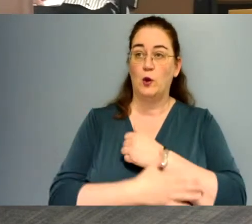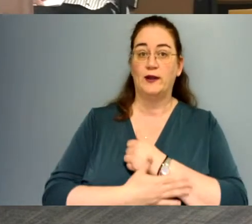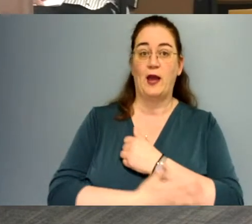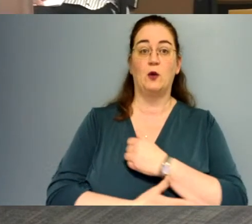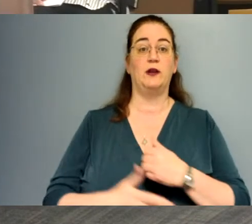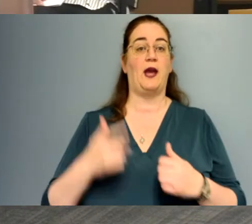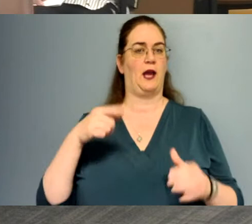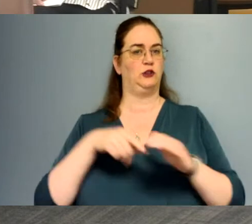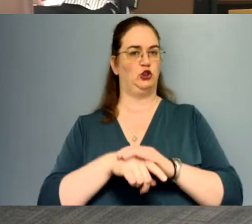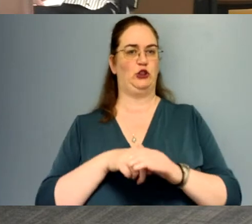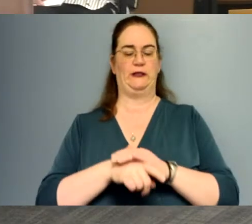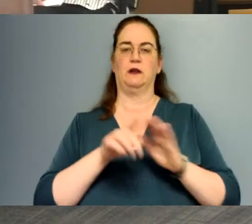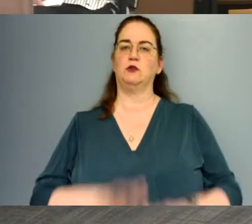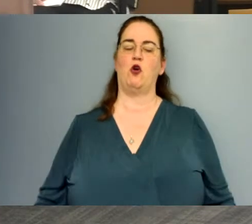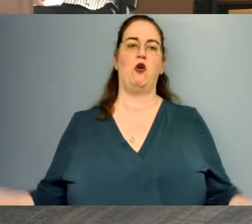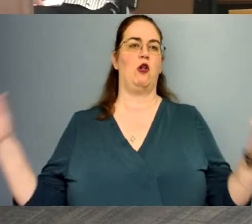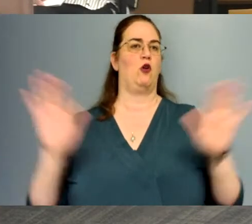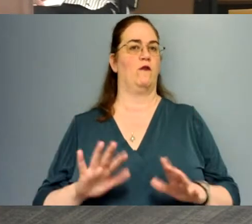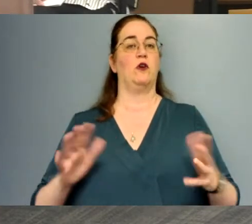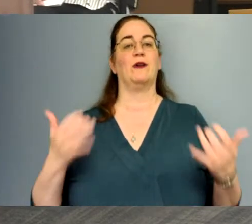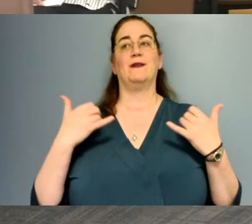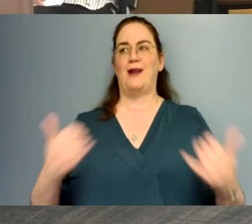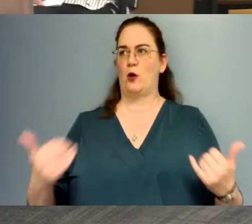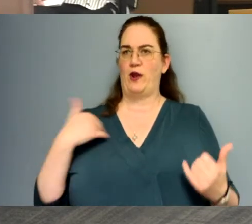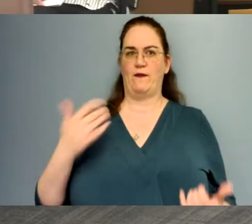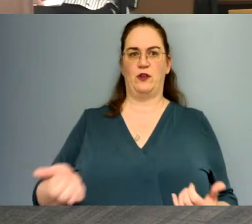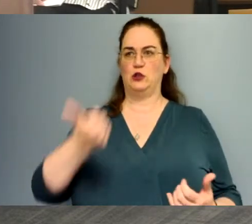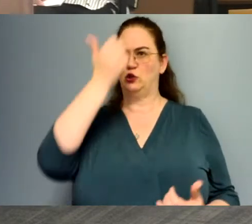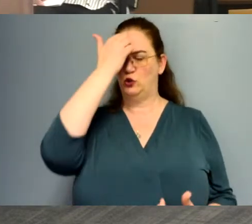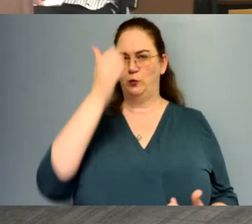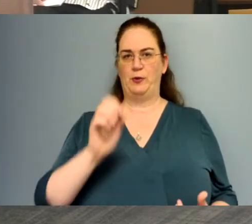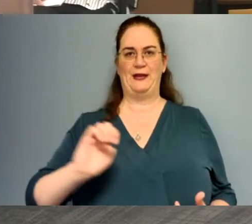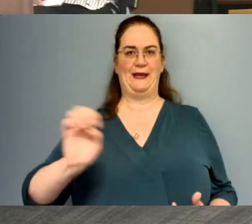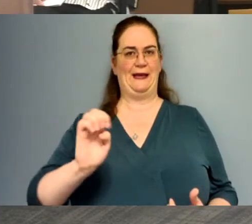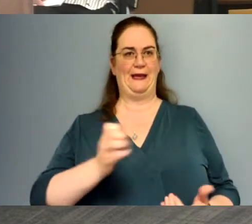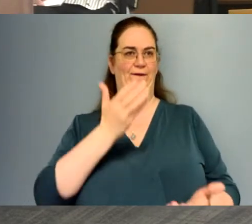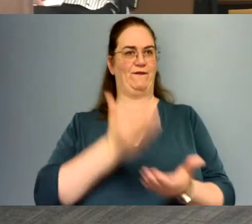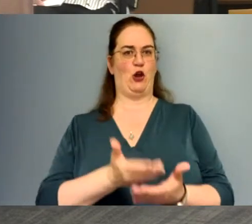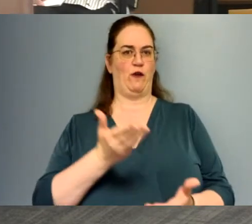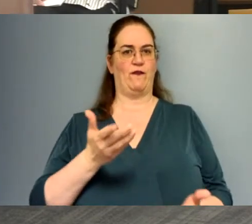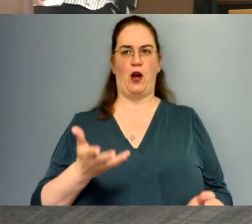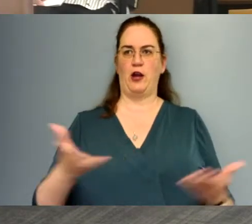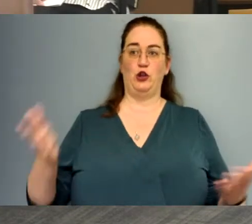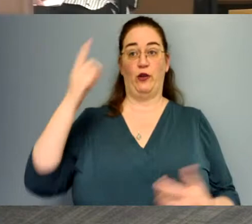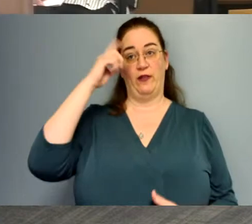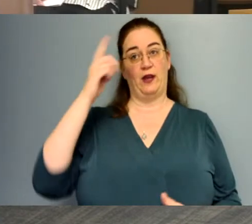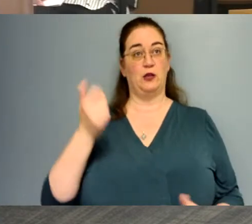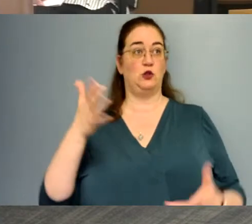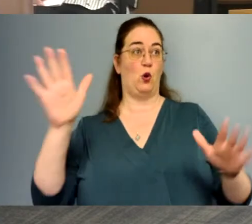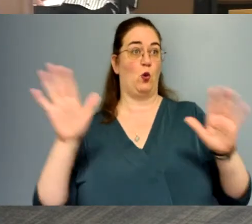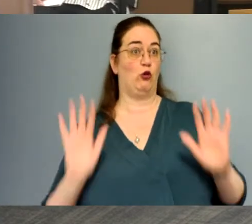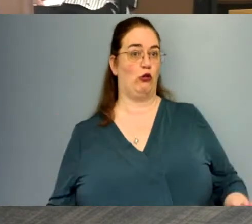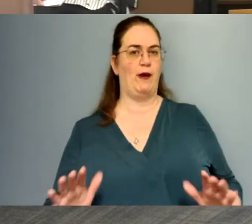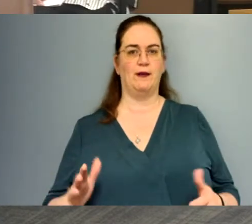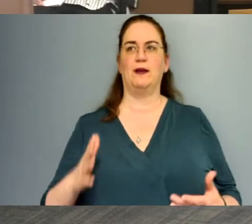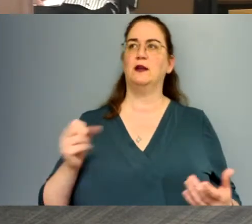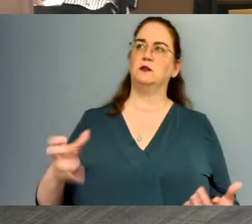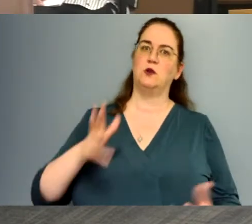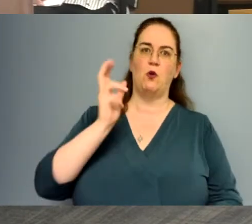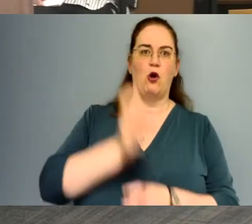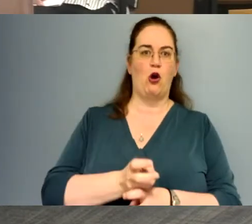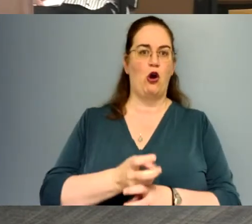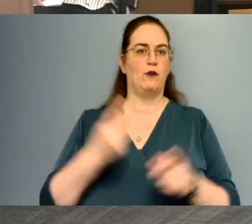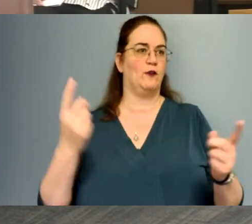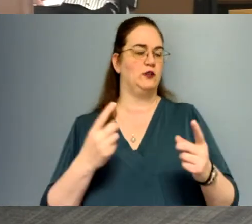and cheating is all over the place. Now we have this stupid E-Verify, and you're thinking it's so great. It's so hard for